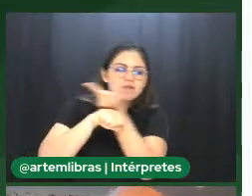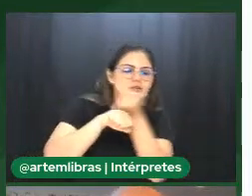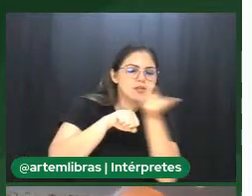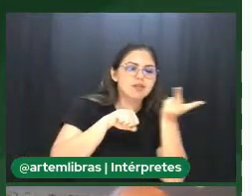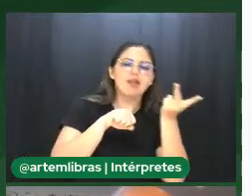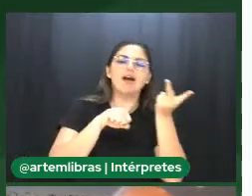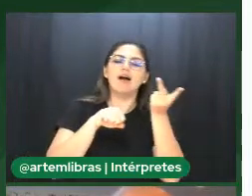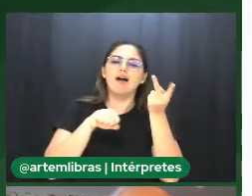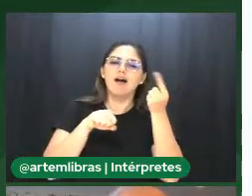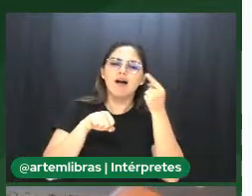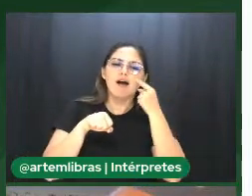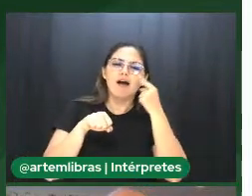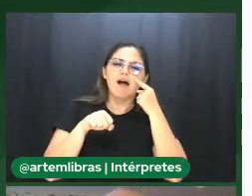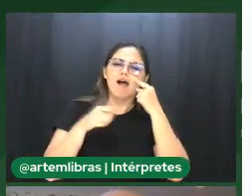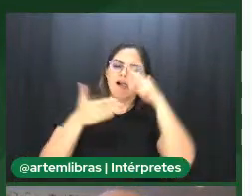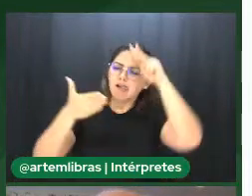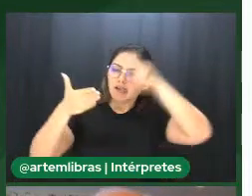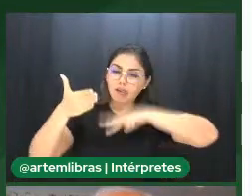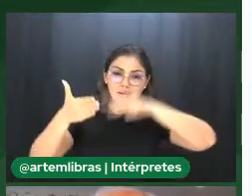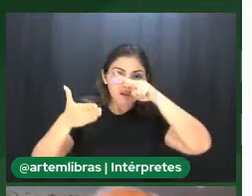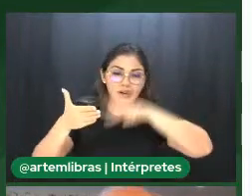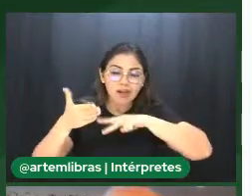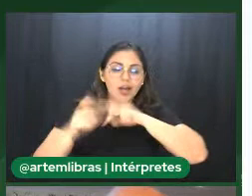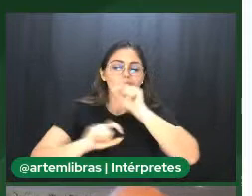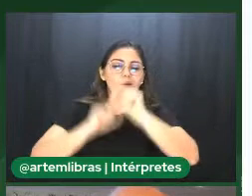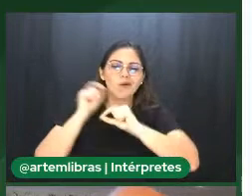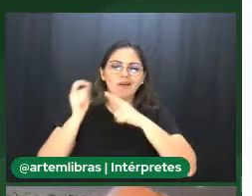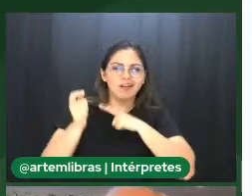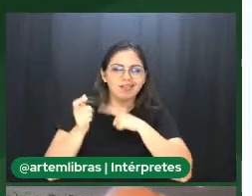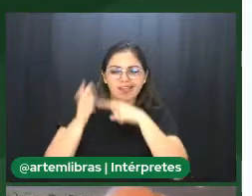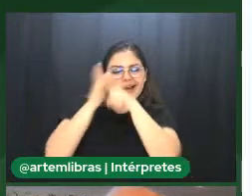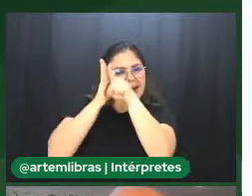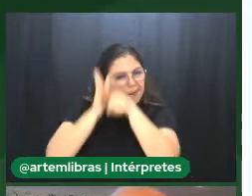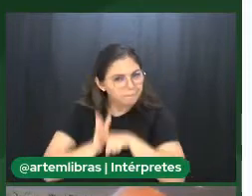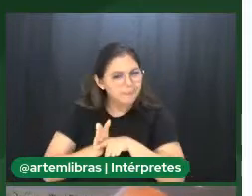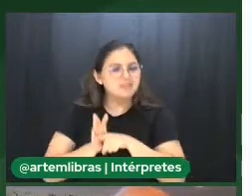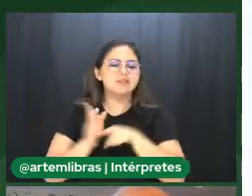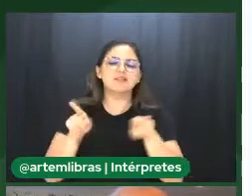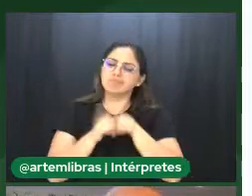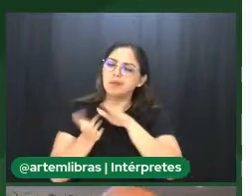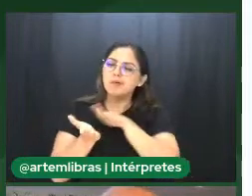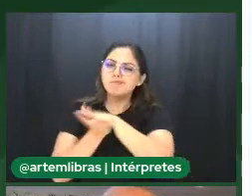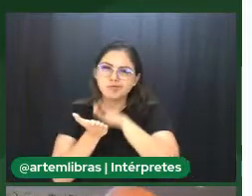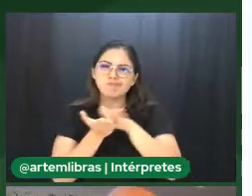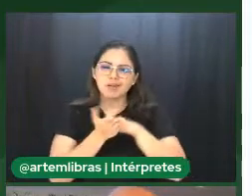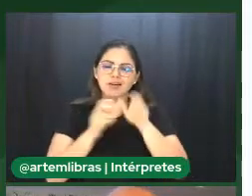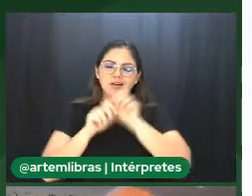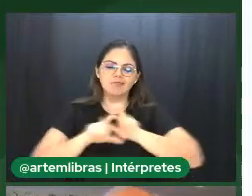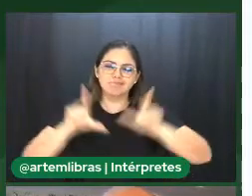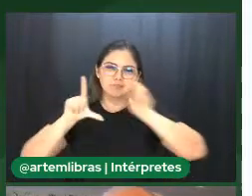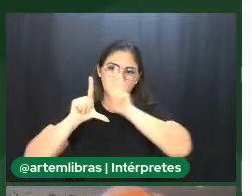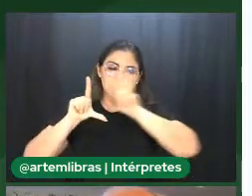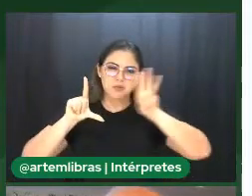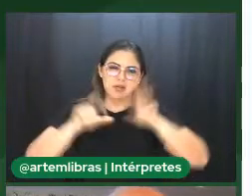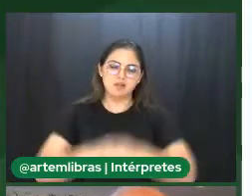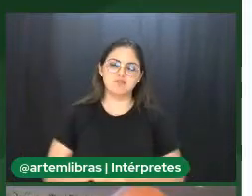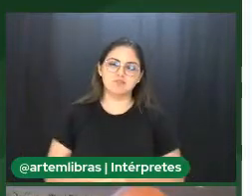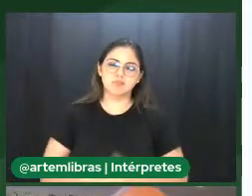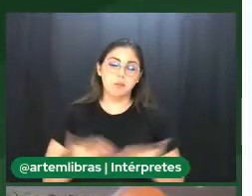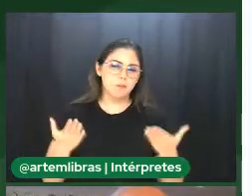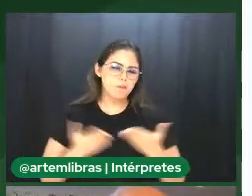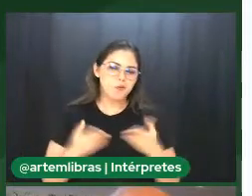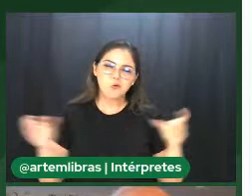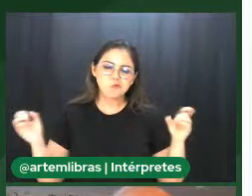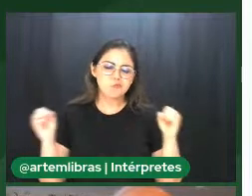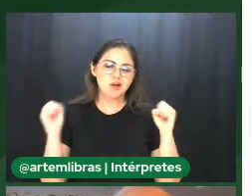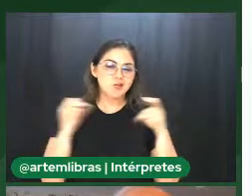hcai.site. So that's my message for today. I thank you so much for this opportunity, and I leave you with the message